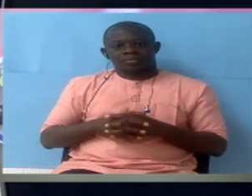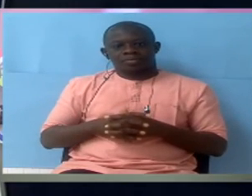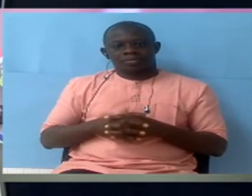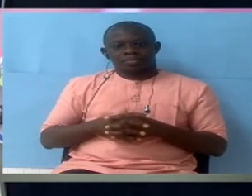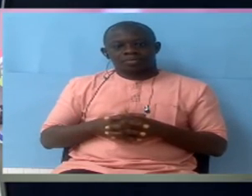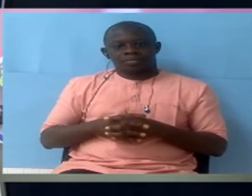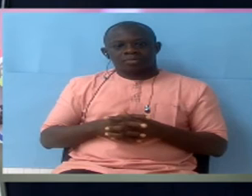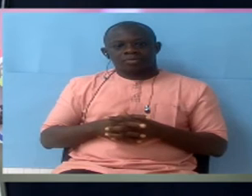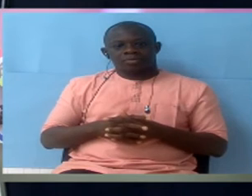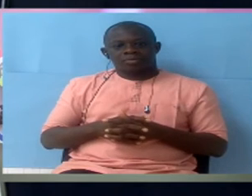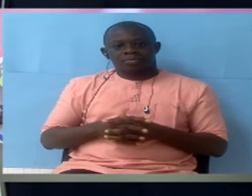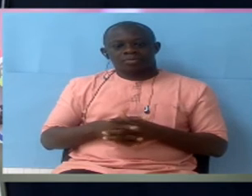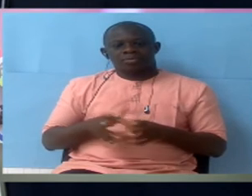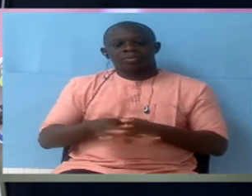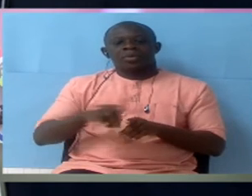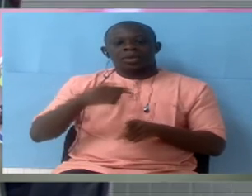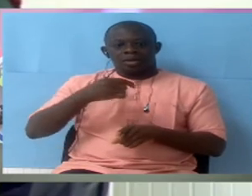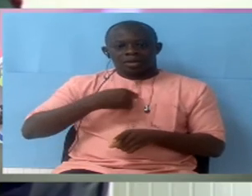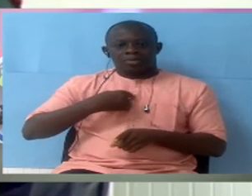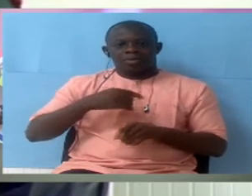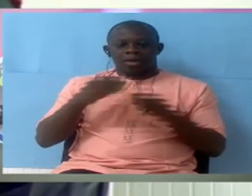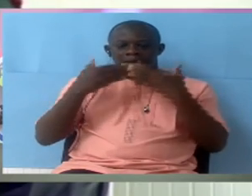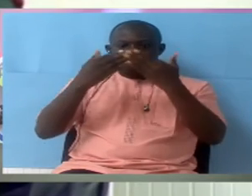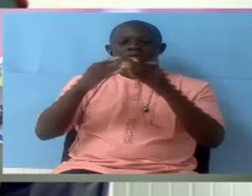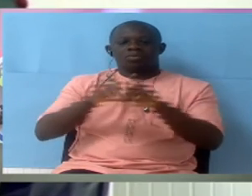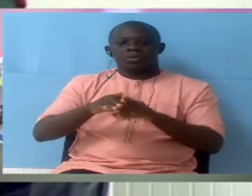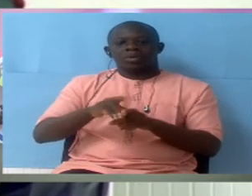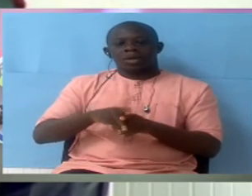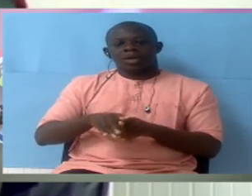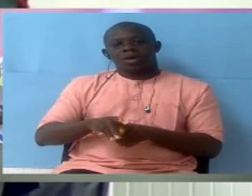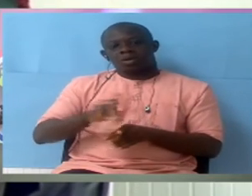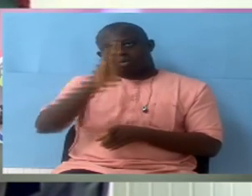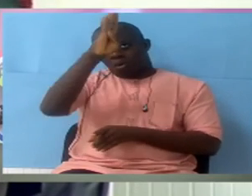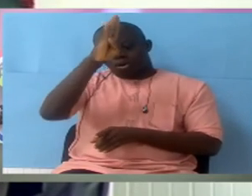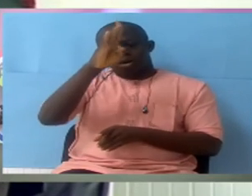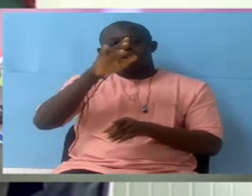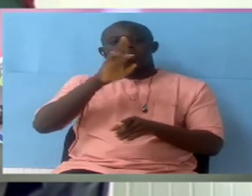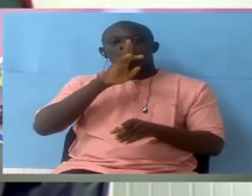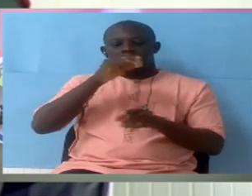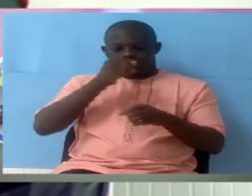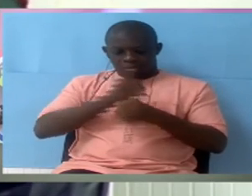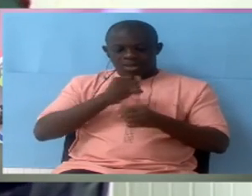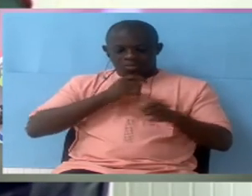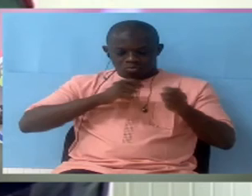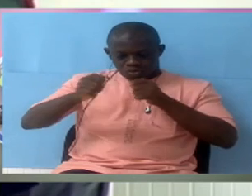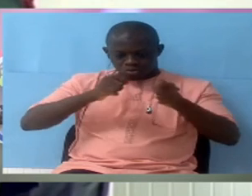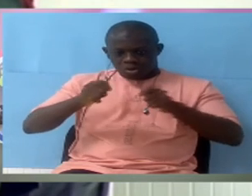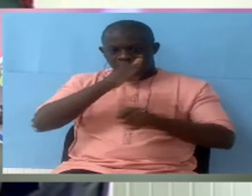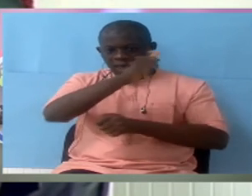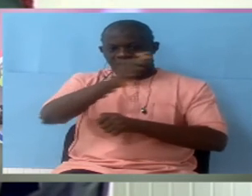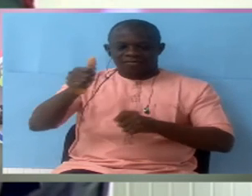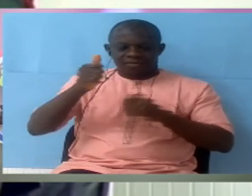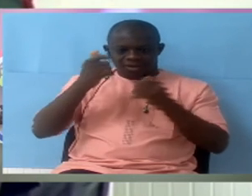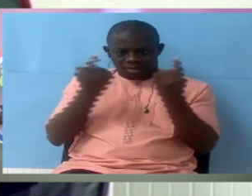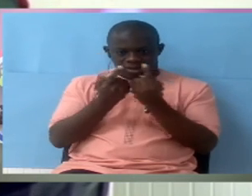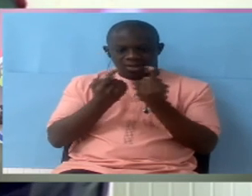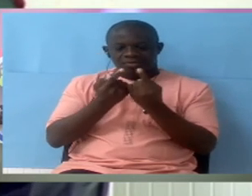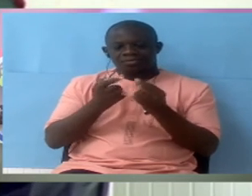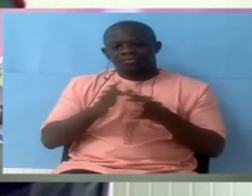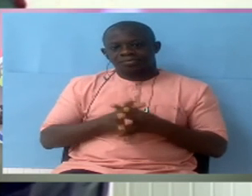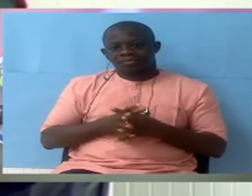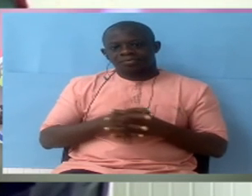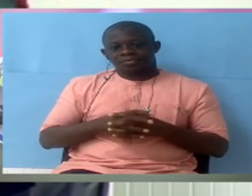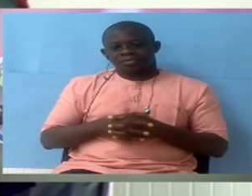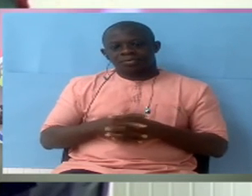But I see God be in control of everything that is happening. Ilaane yalla dal yow tegal sa loxo ci lepp lo xamne moy dox fim